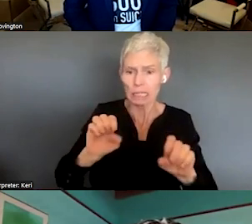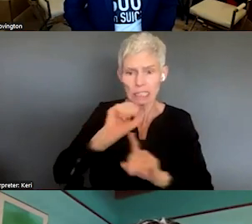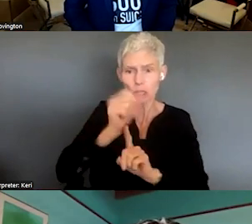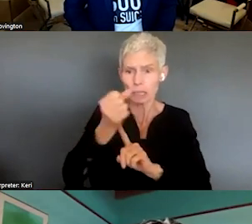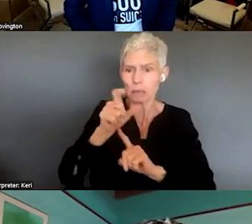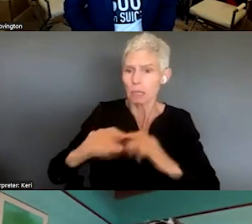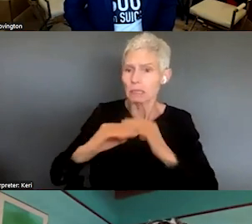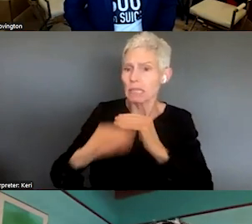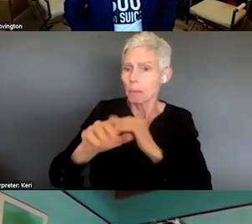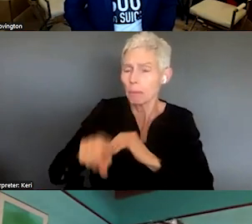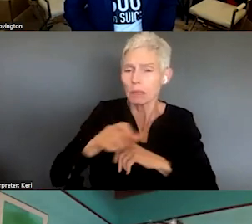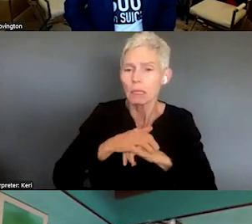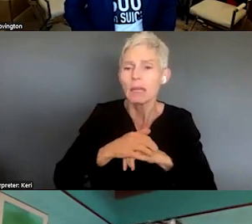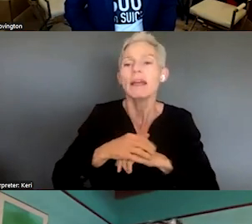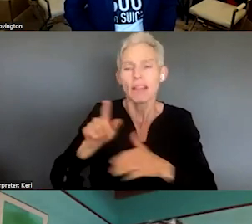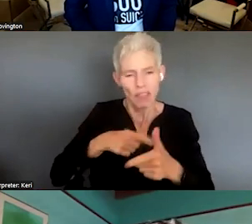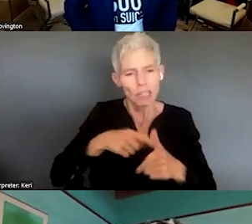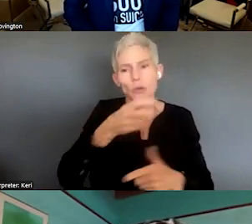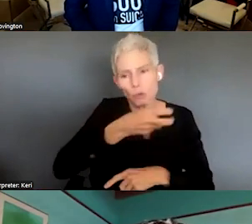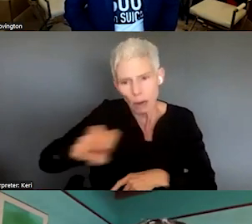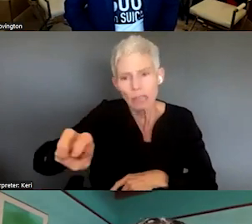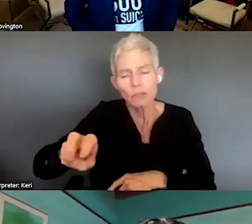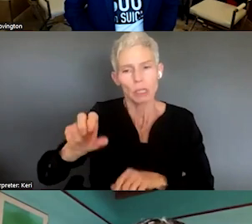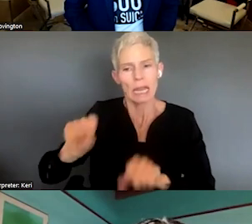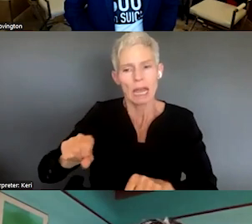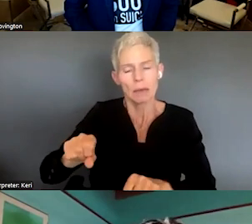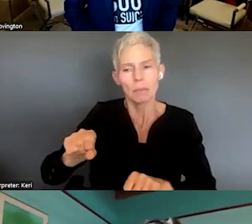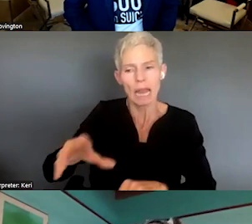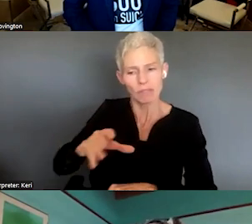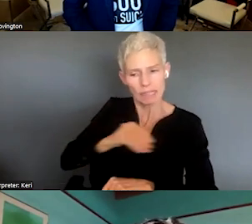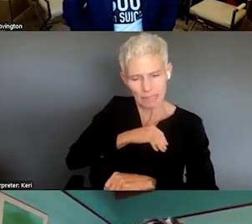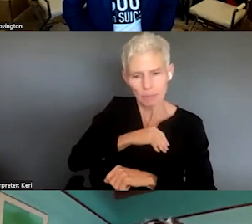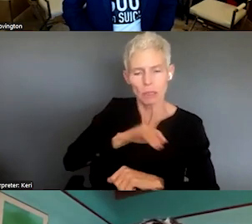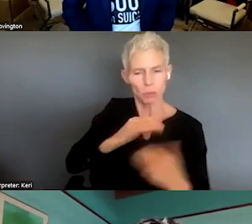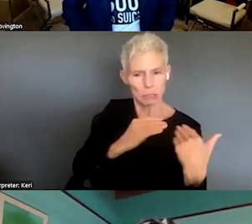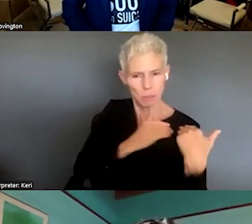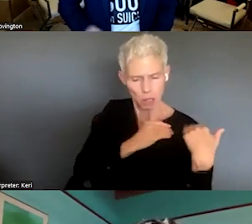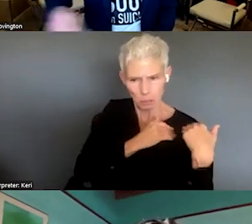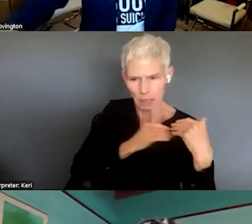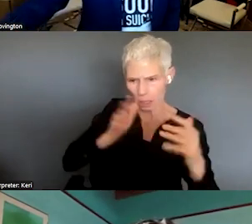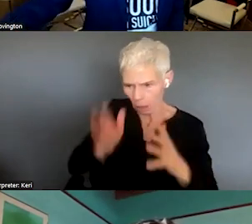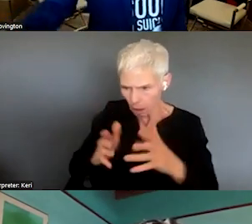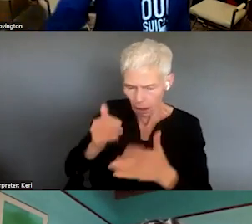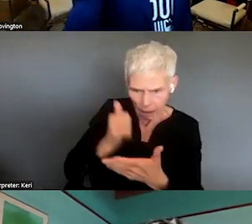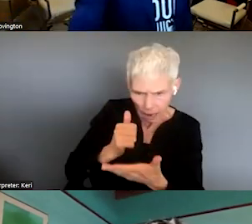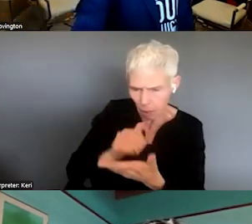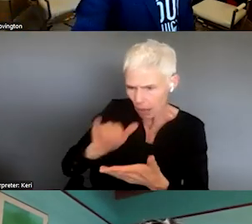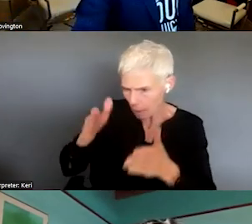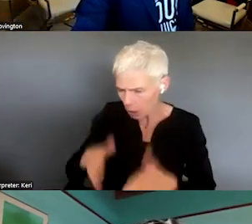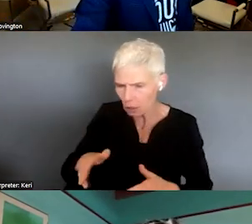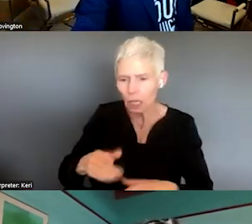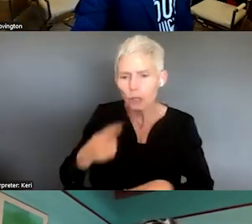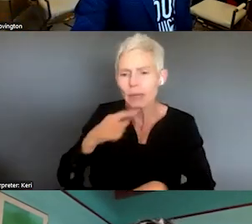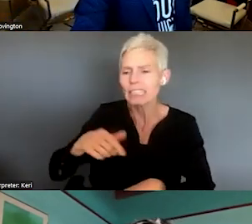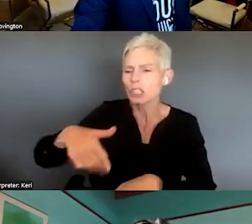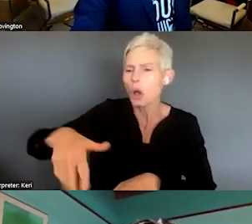and then you can transfer them, but you have to take that responsibility. And you can't just say, go away, go get in the back of your